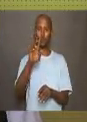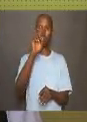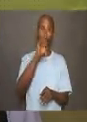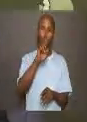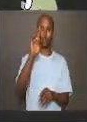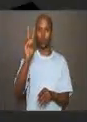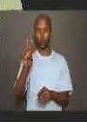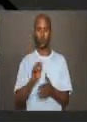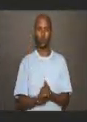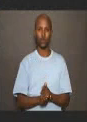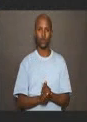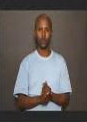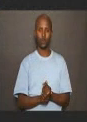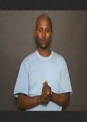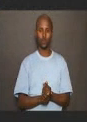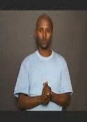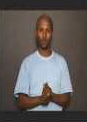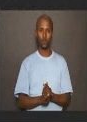2.